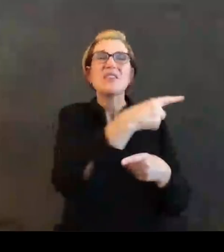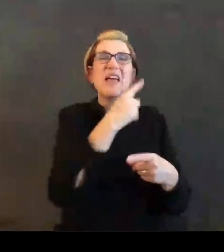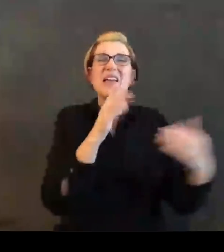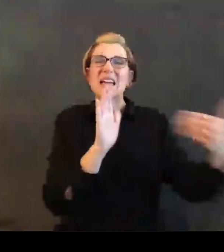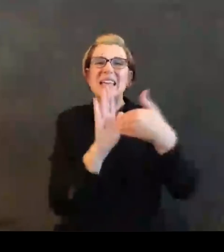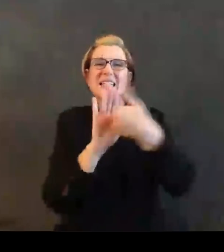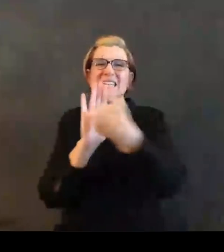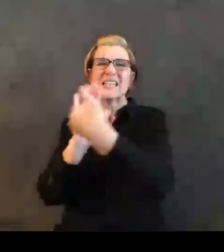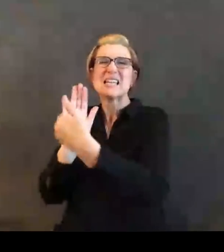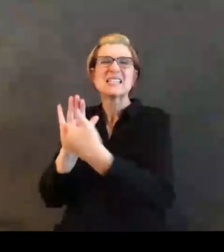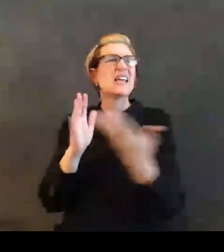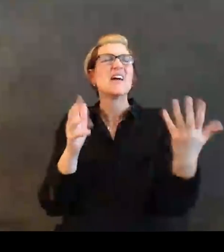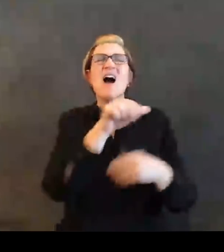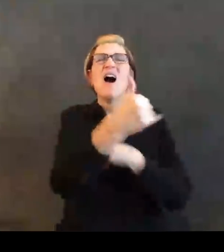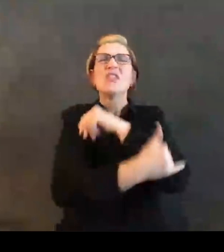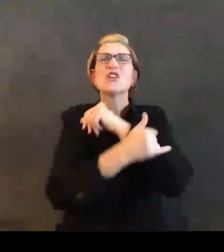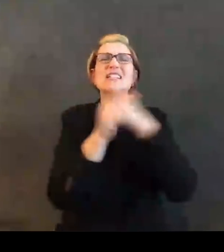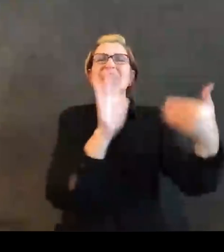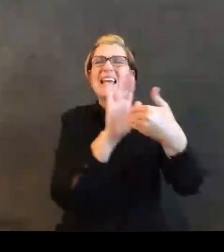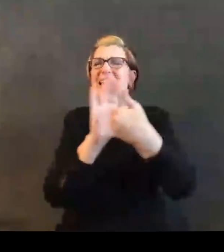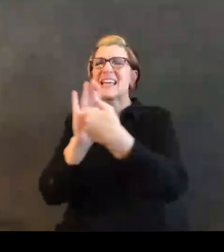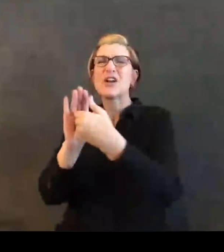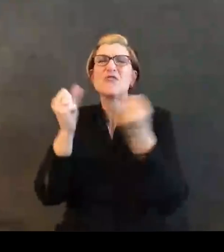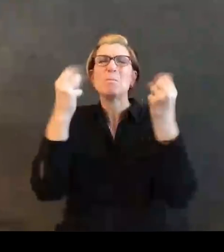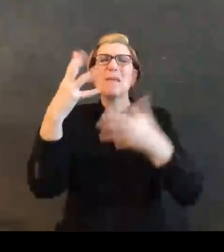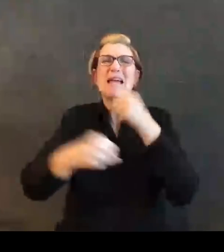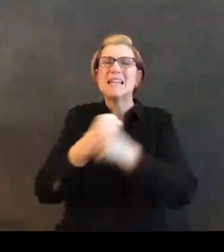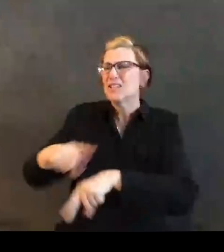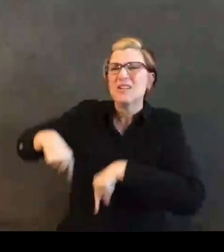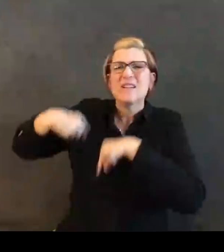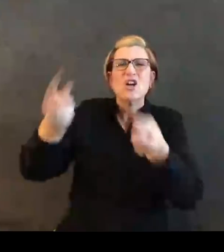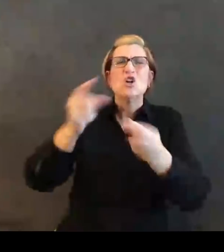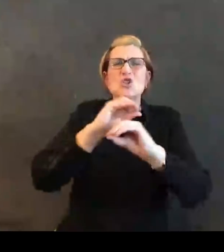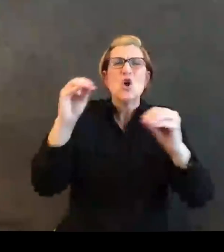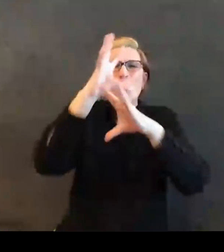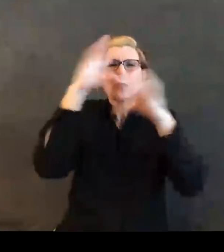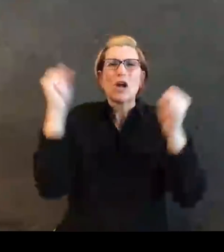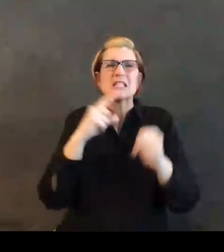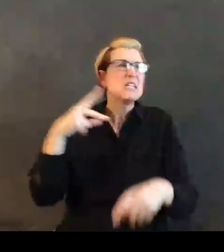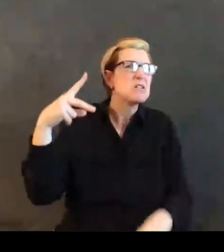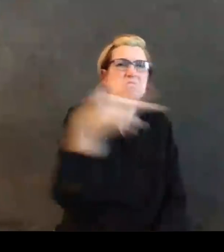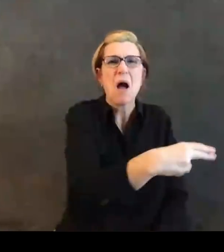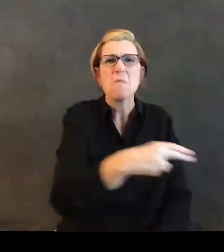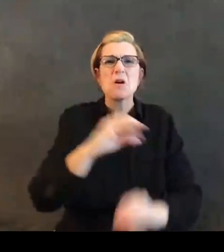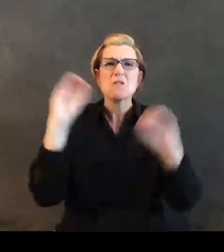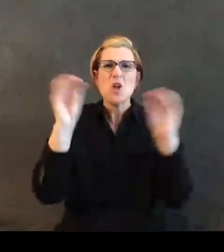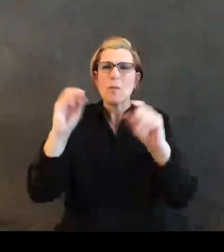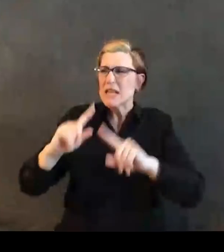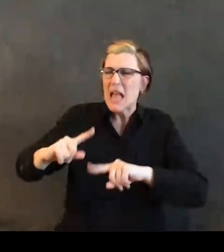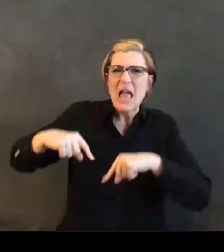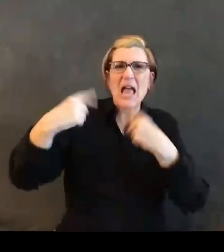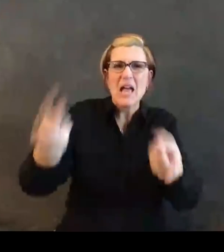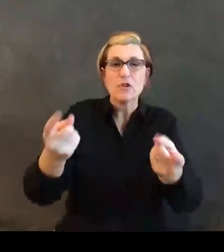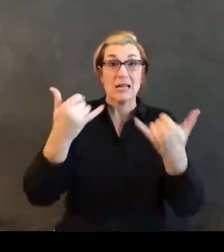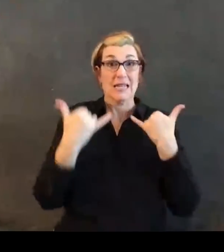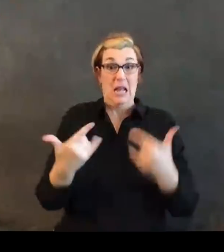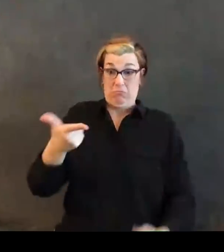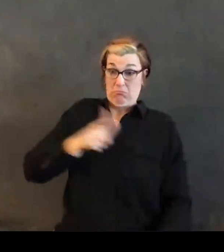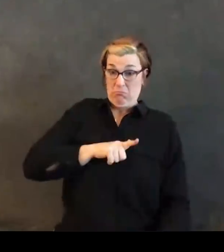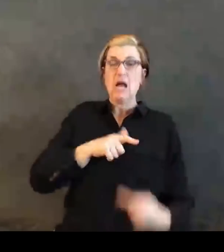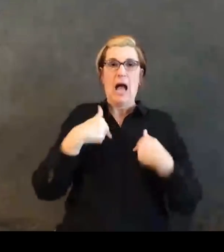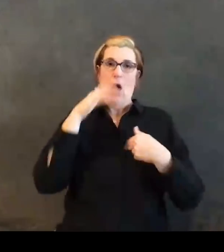been playing games against us for years, and no president has ever done anything about it. But the European Union, you look at medical equipment,